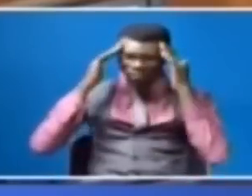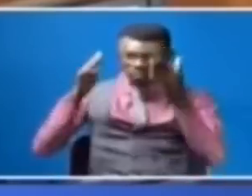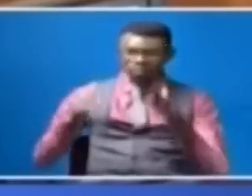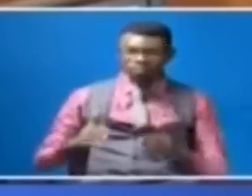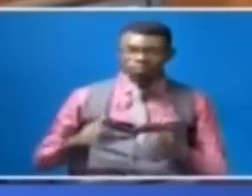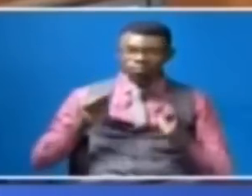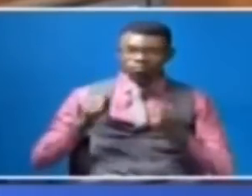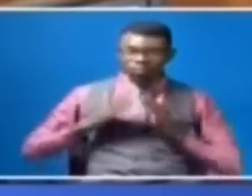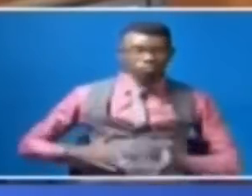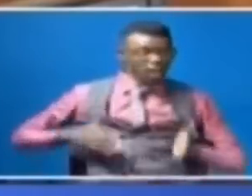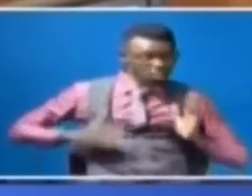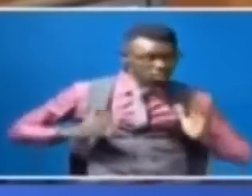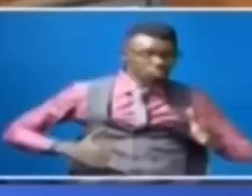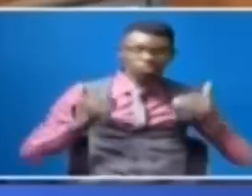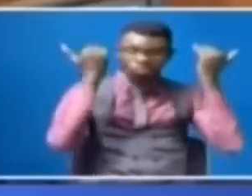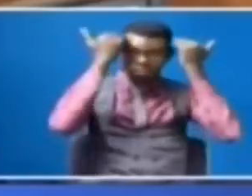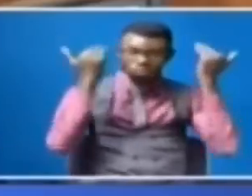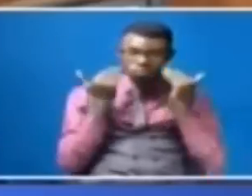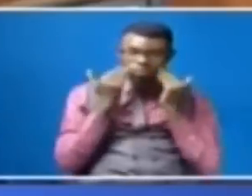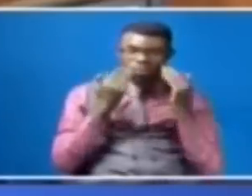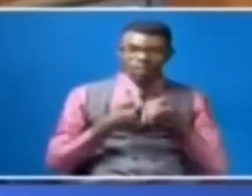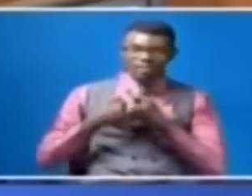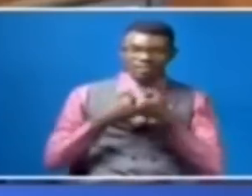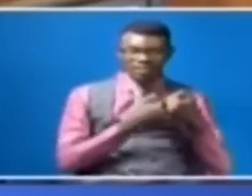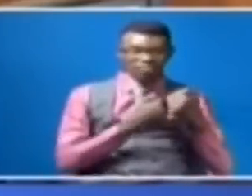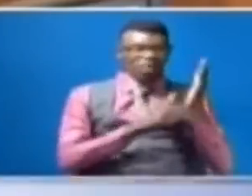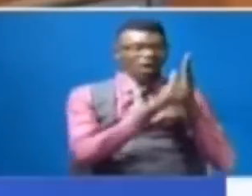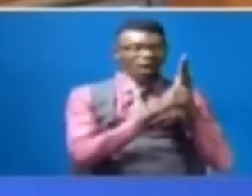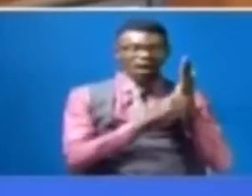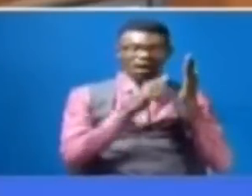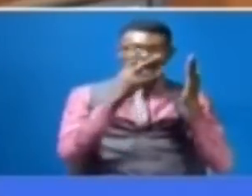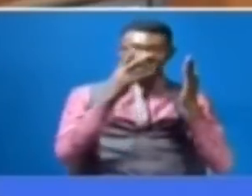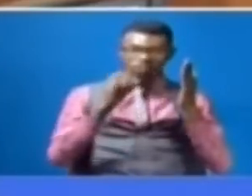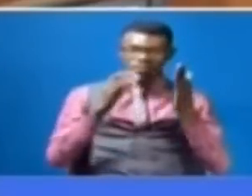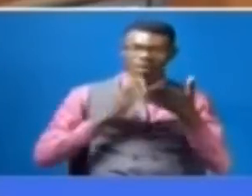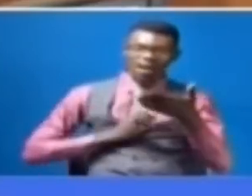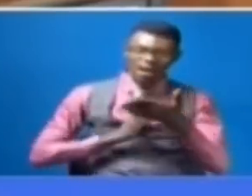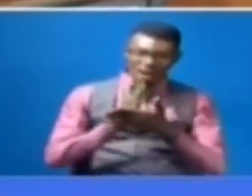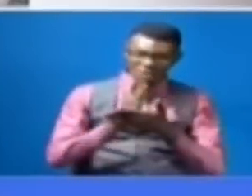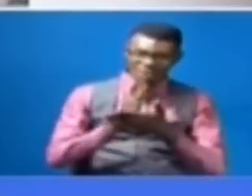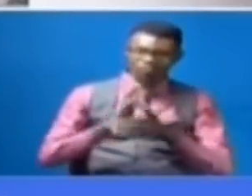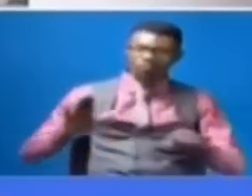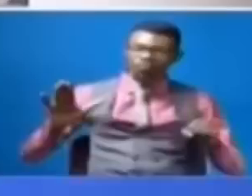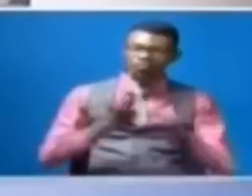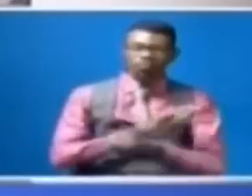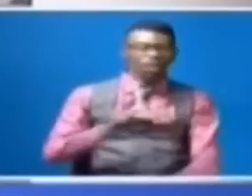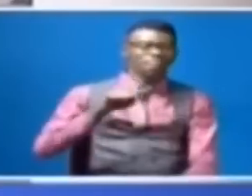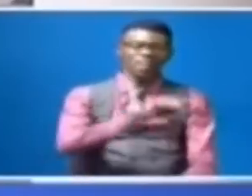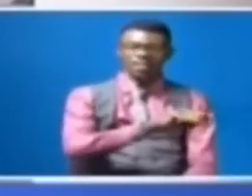rush to court and challenge based on Article 40 on the right to prompt and full compensation.